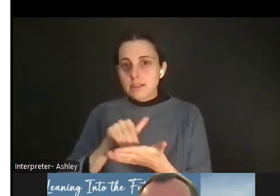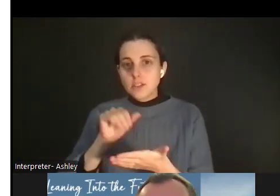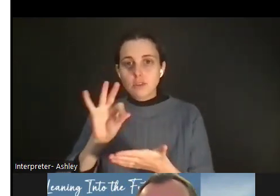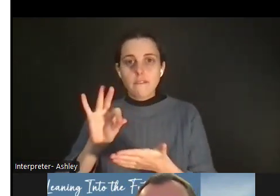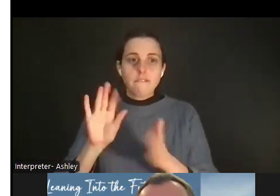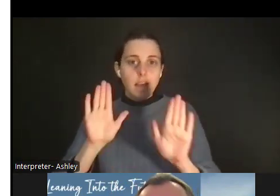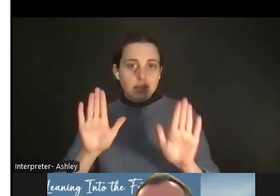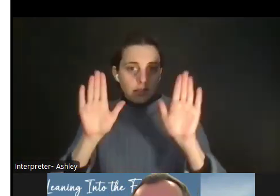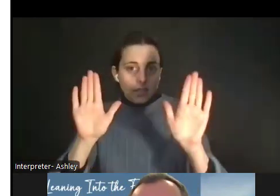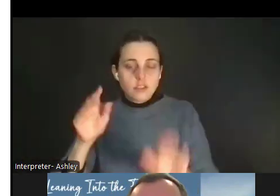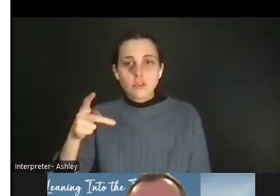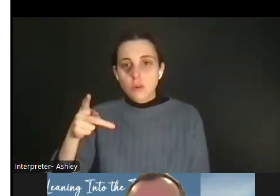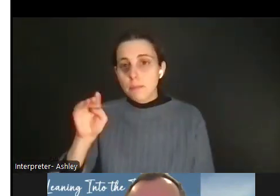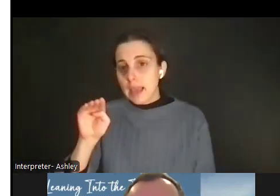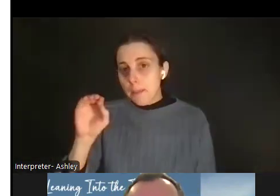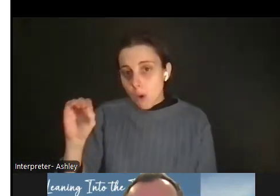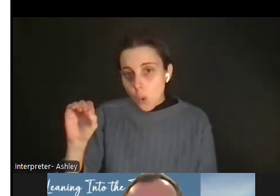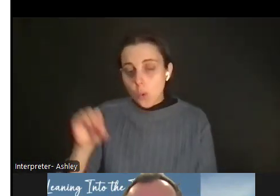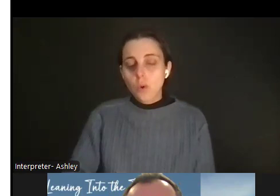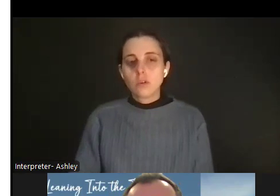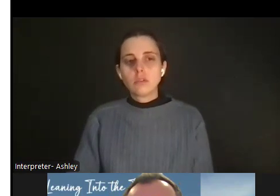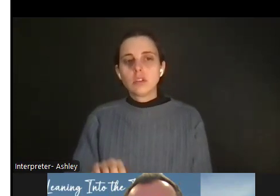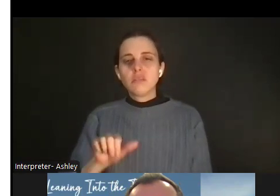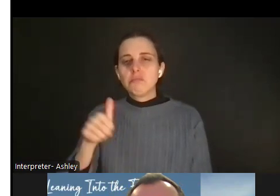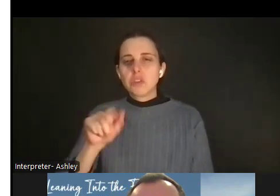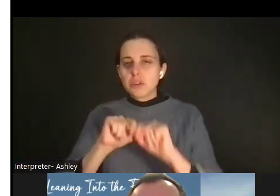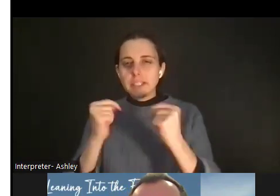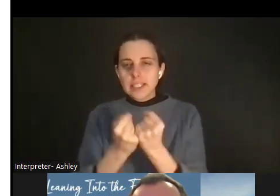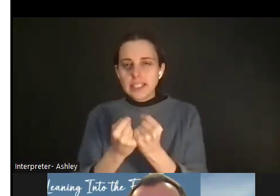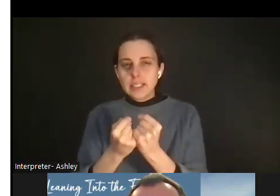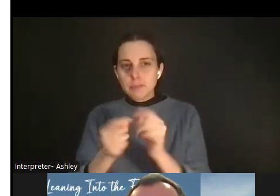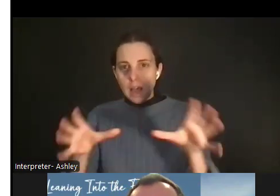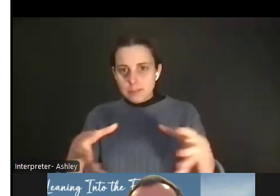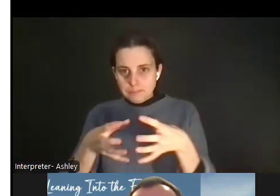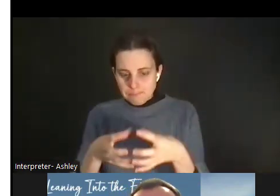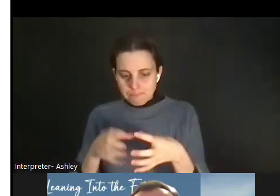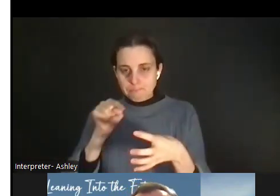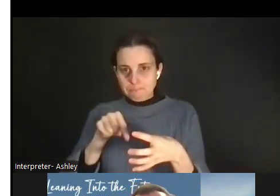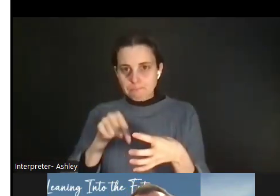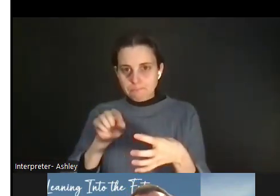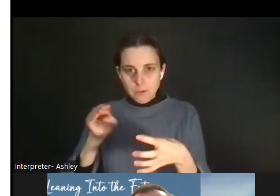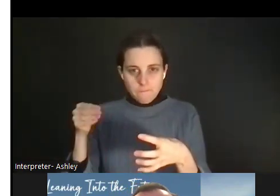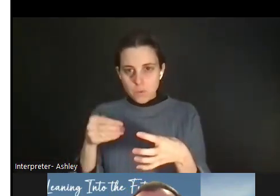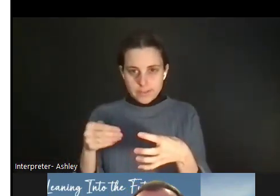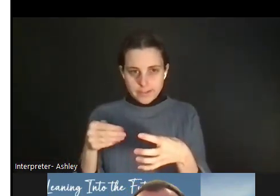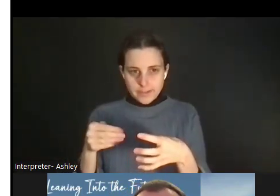know, or some type of a team like that, and the knowledge is